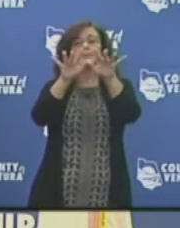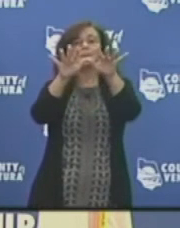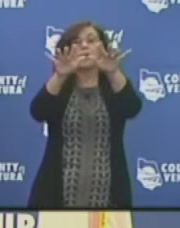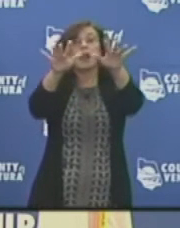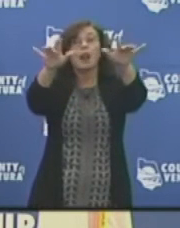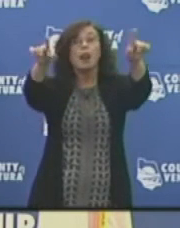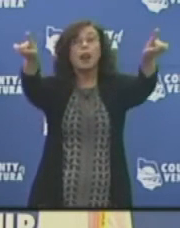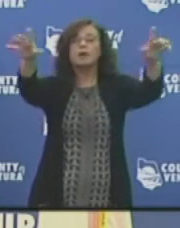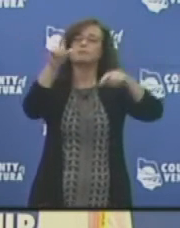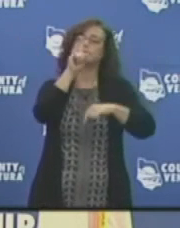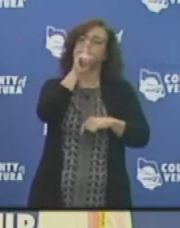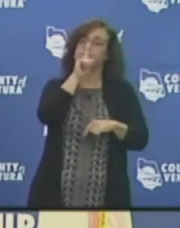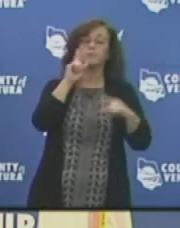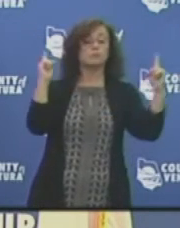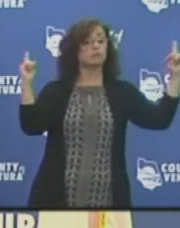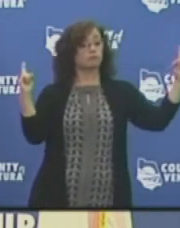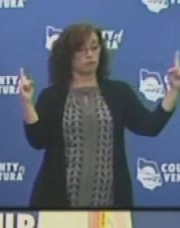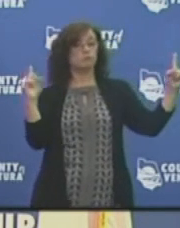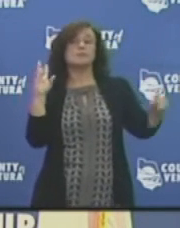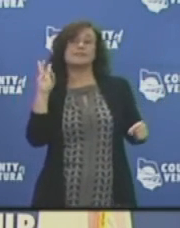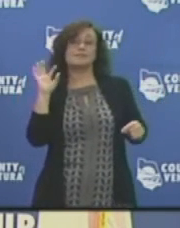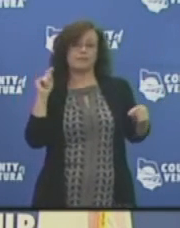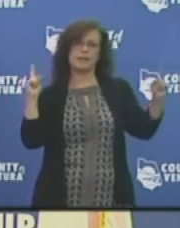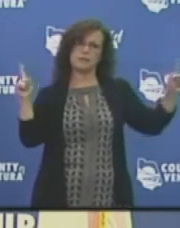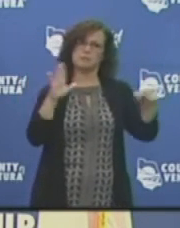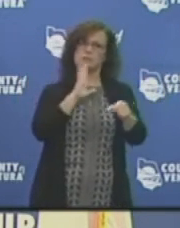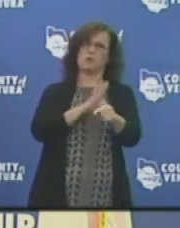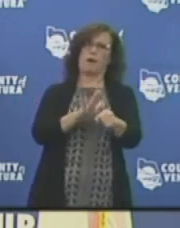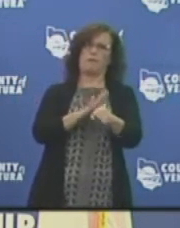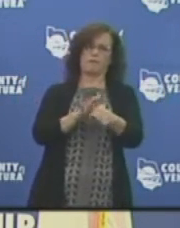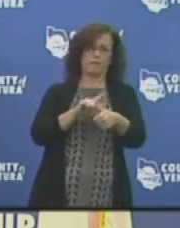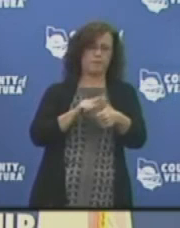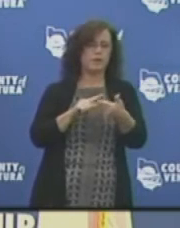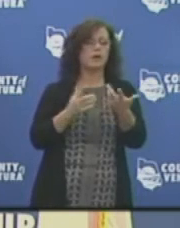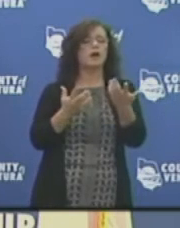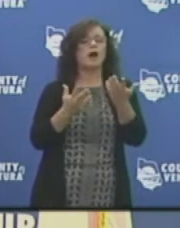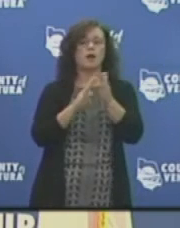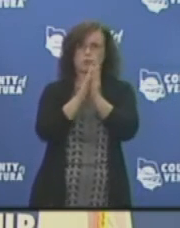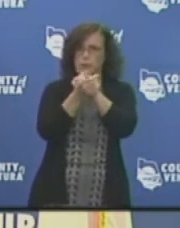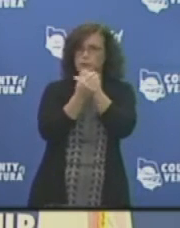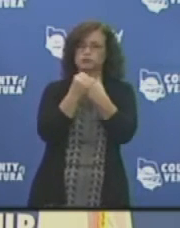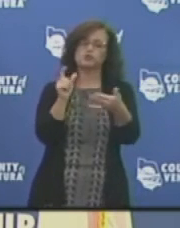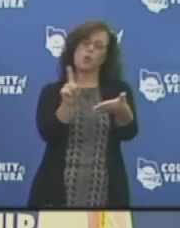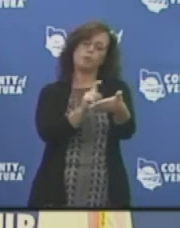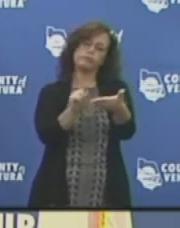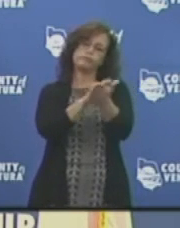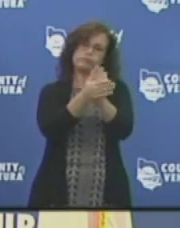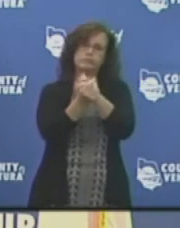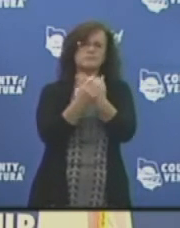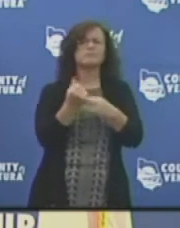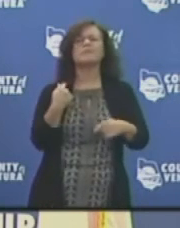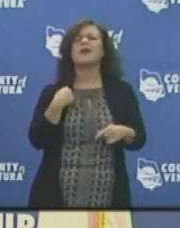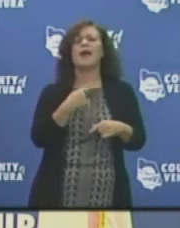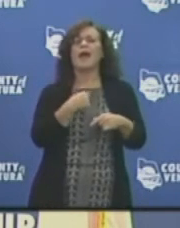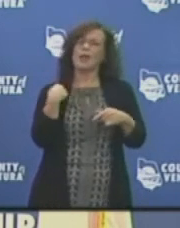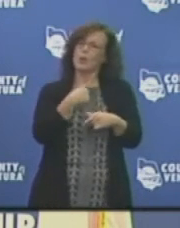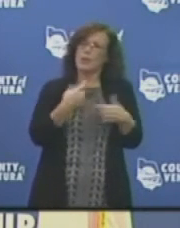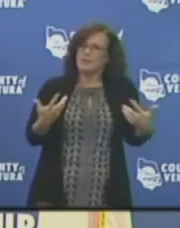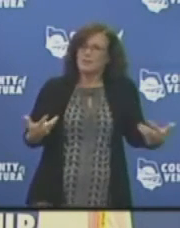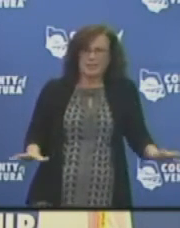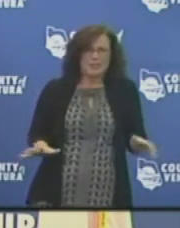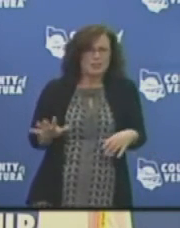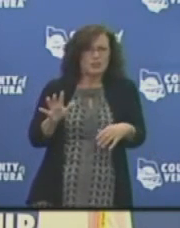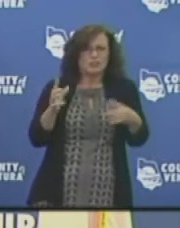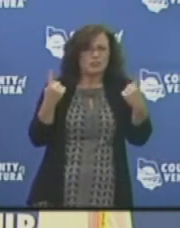use, hand washing or the use of hand sanitizers. And we did this in the spring. We did this. We